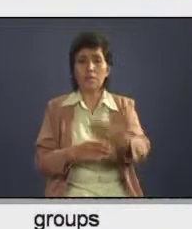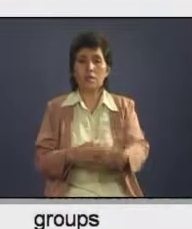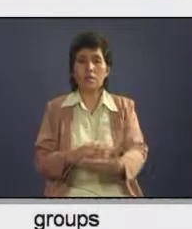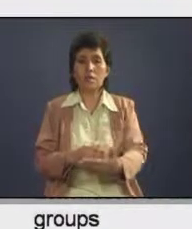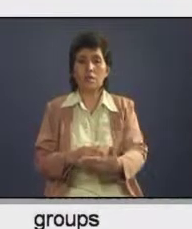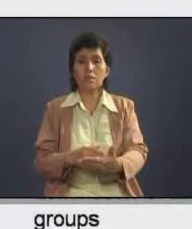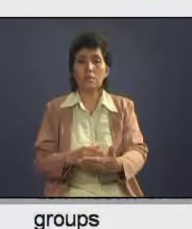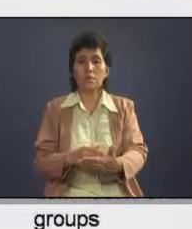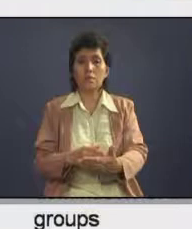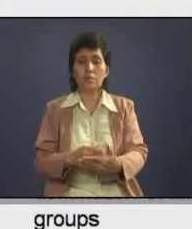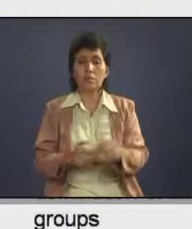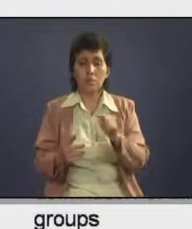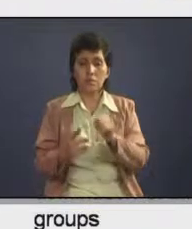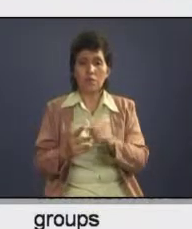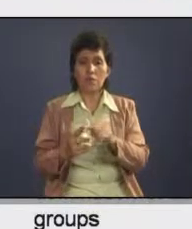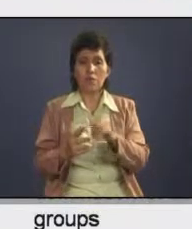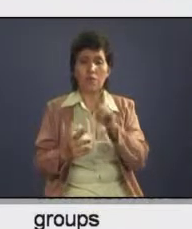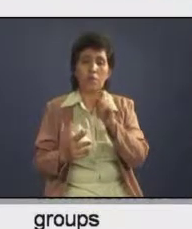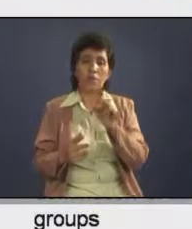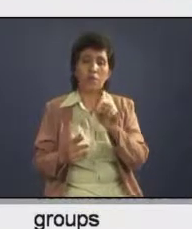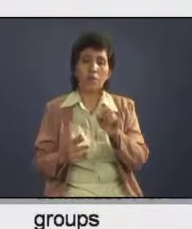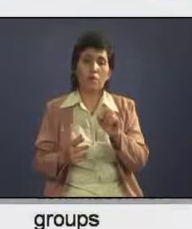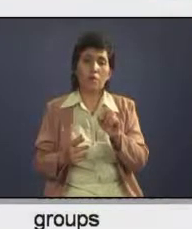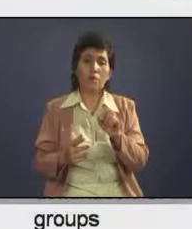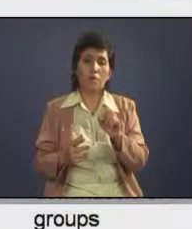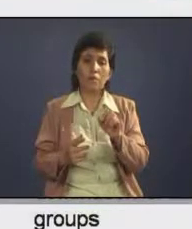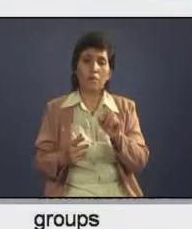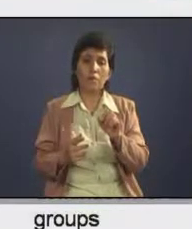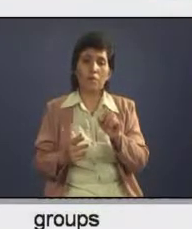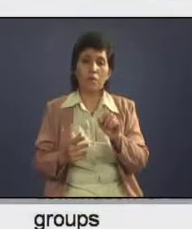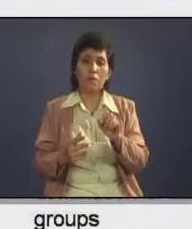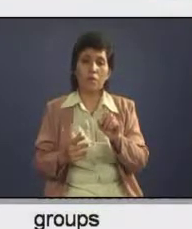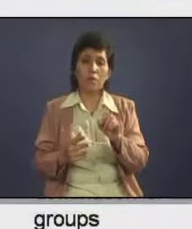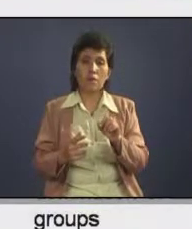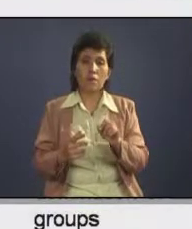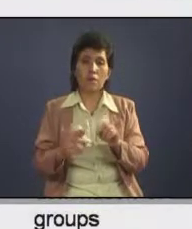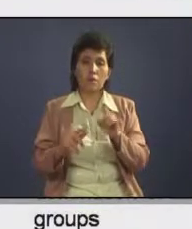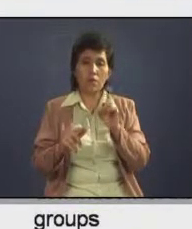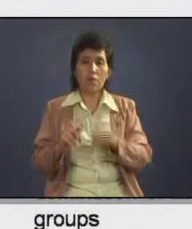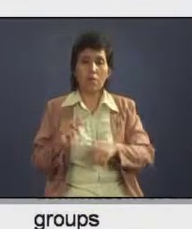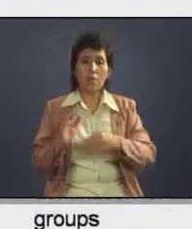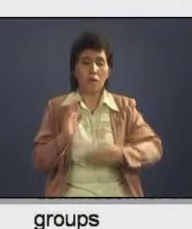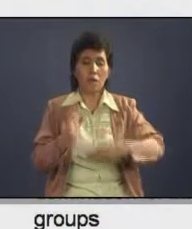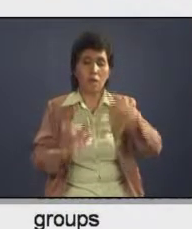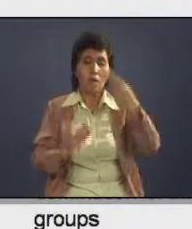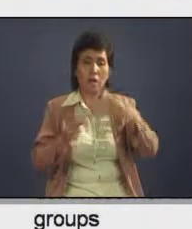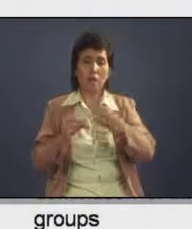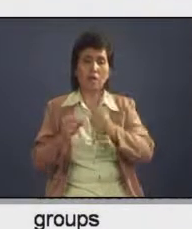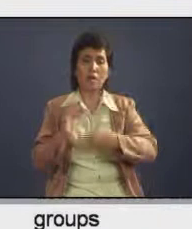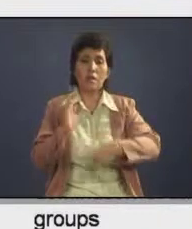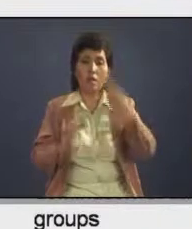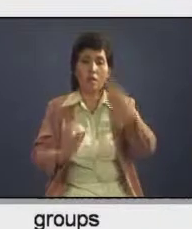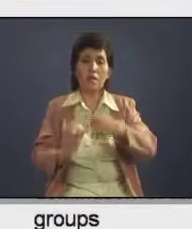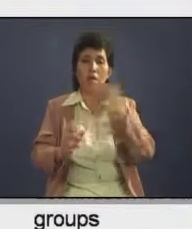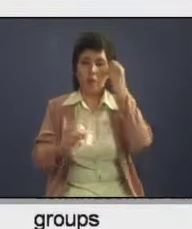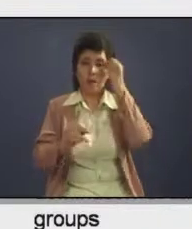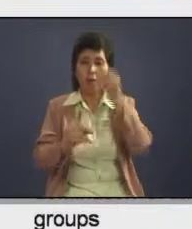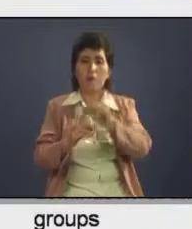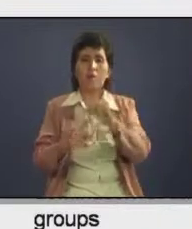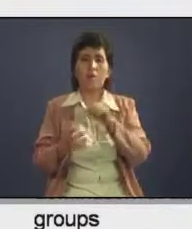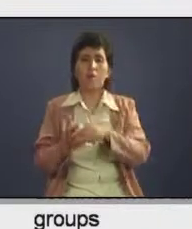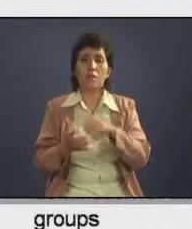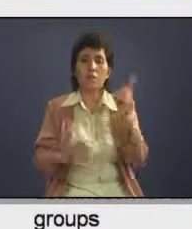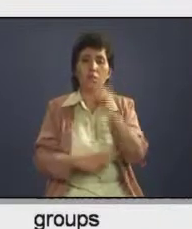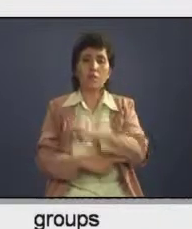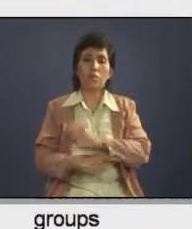your SDO. Okay, you can have a high or you can have a low SDO. Next one, in today's world, everyone wants